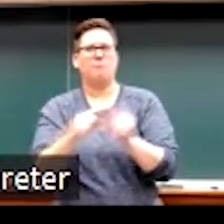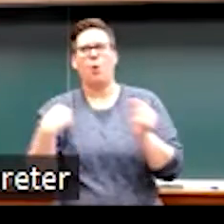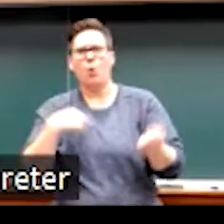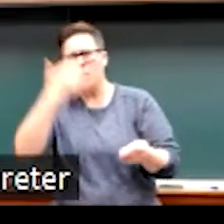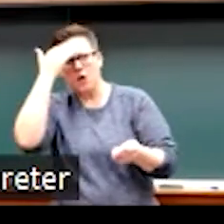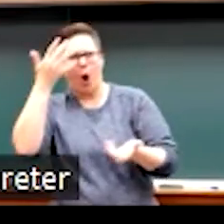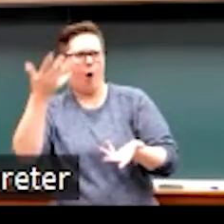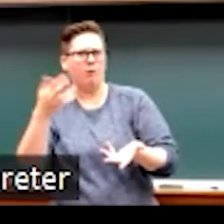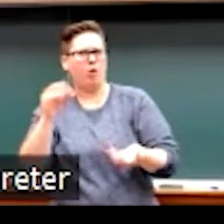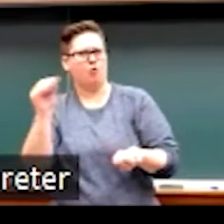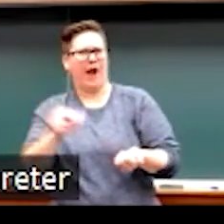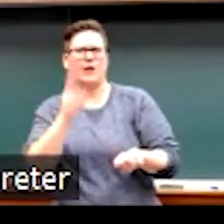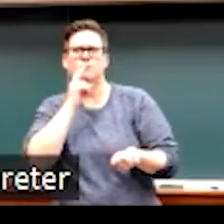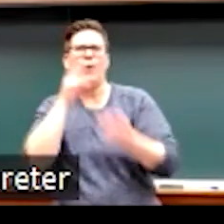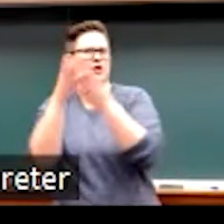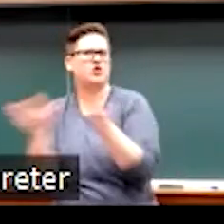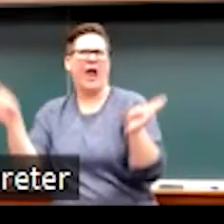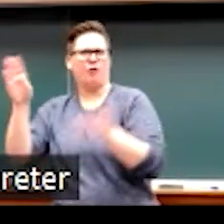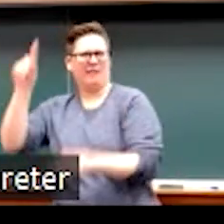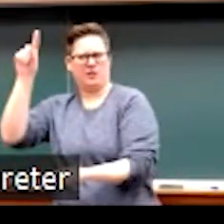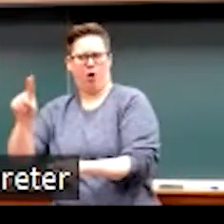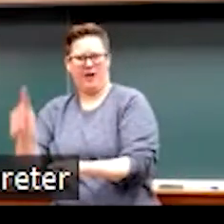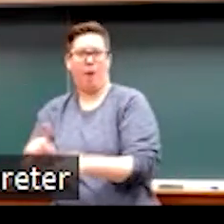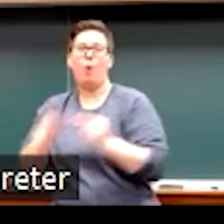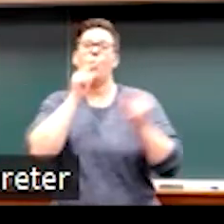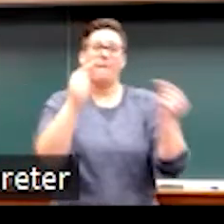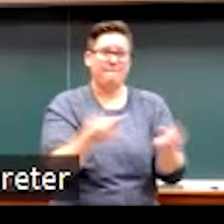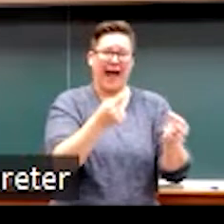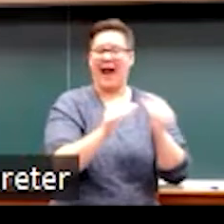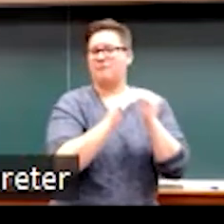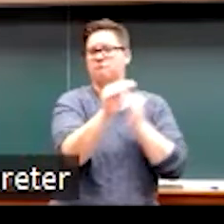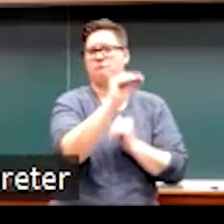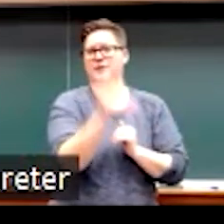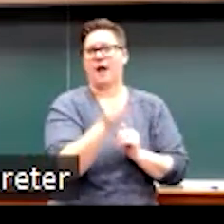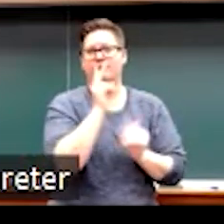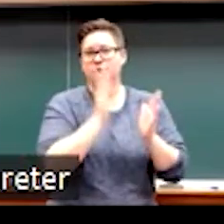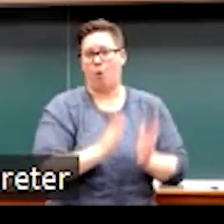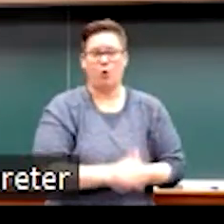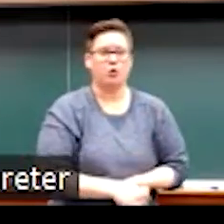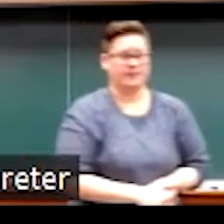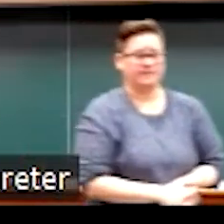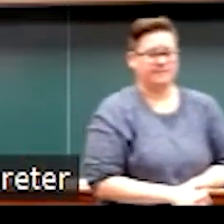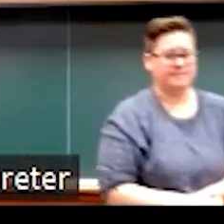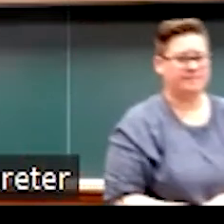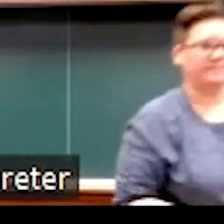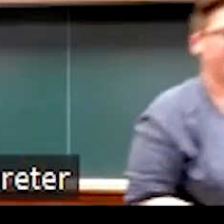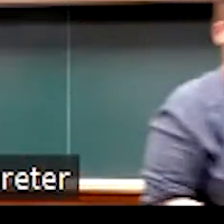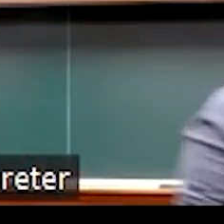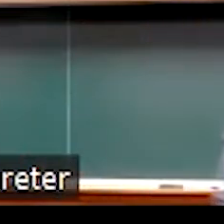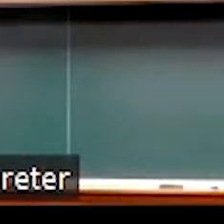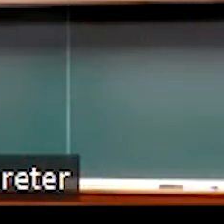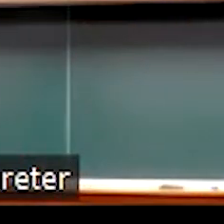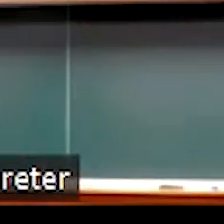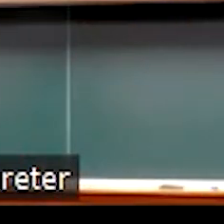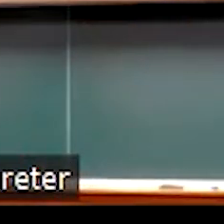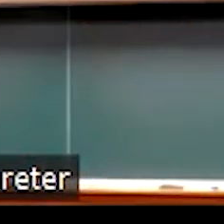all know perhaps that rates of smoking in the general population have gone down pretty significantly. Not enough, and not among everyone, right? Because